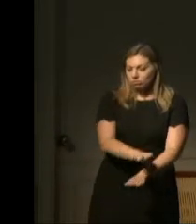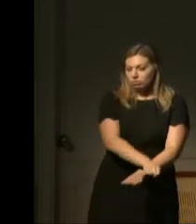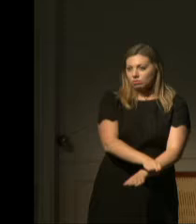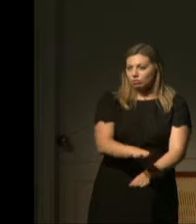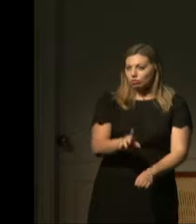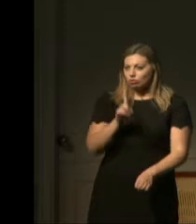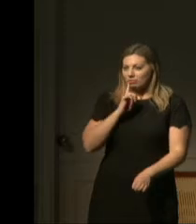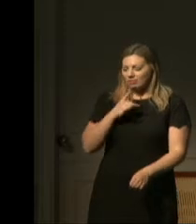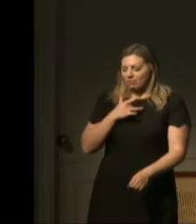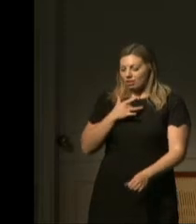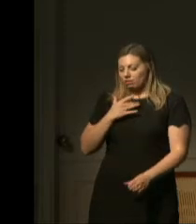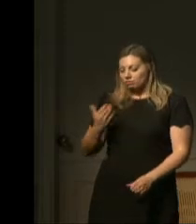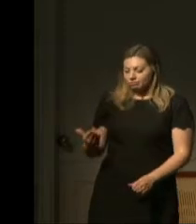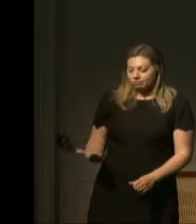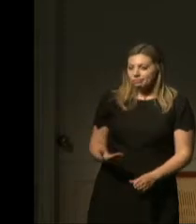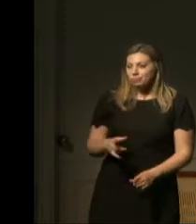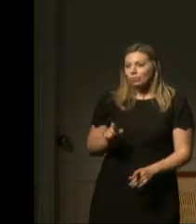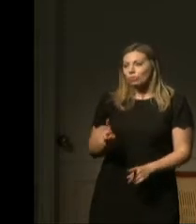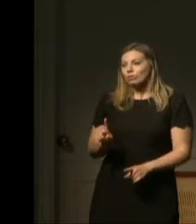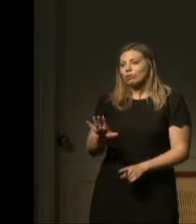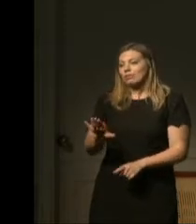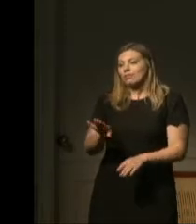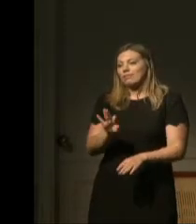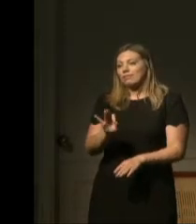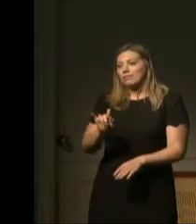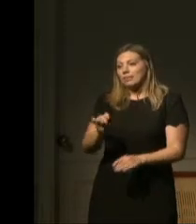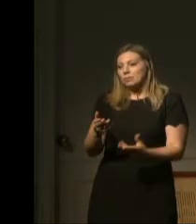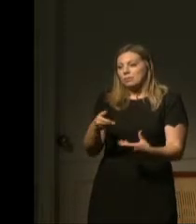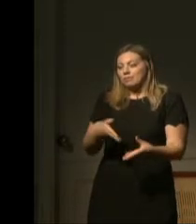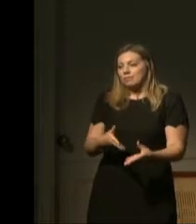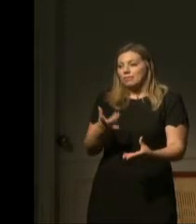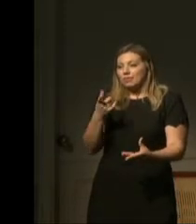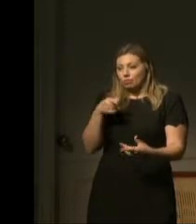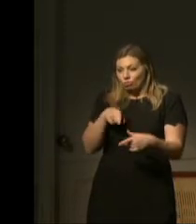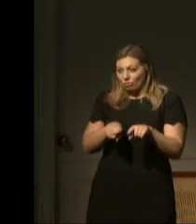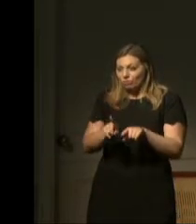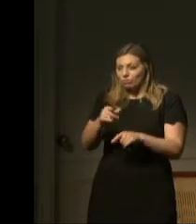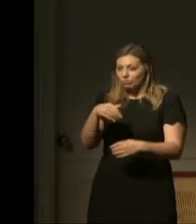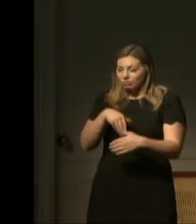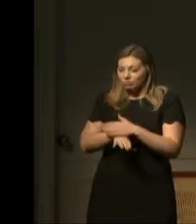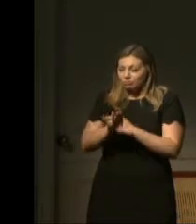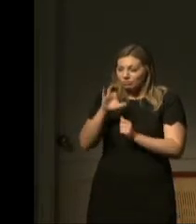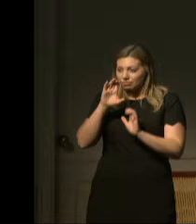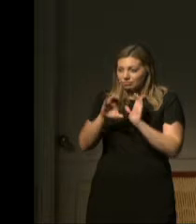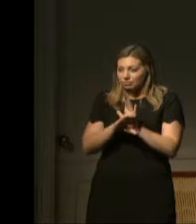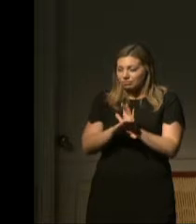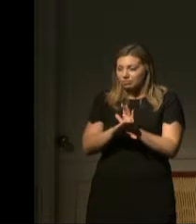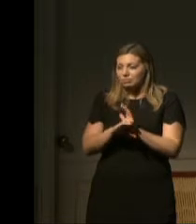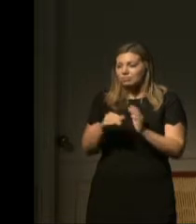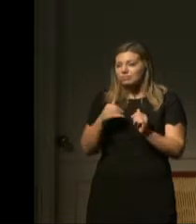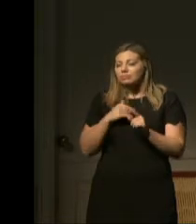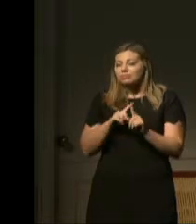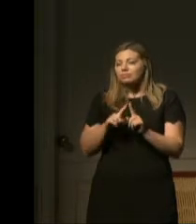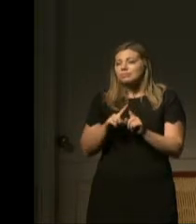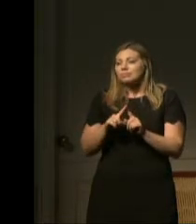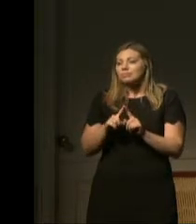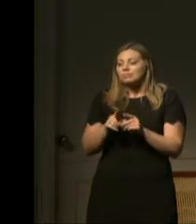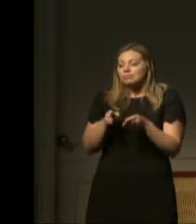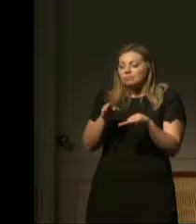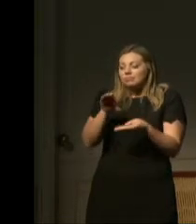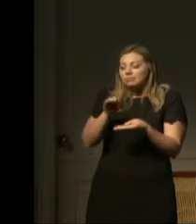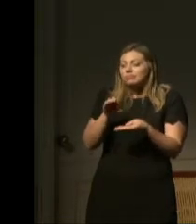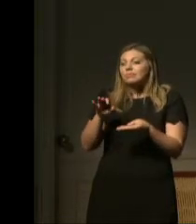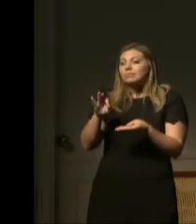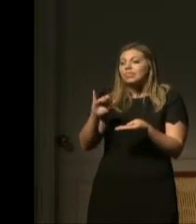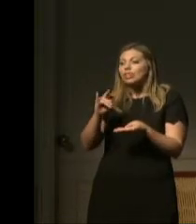kind of invite you in. They're where your feet might be as you enter the picture. There are figurines, the